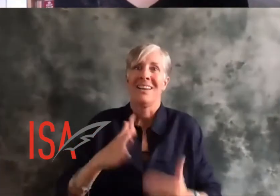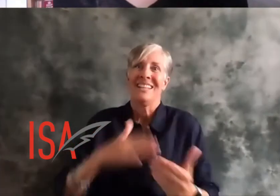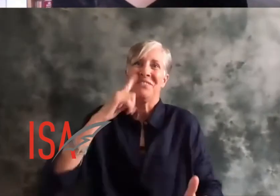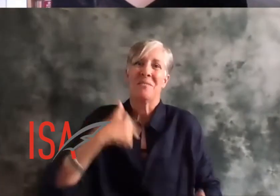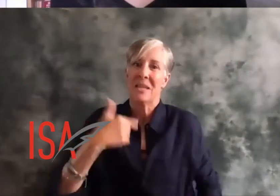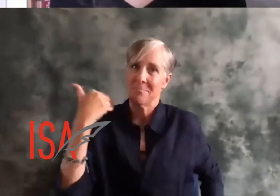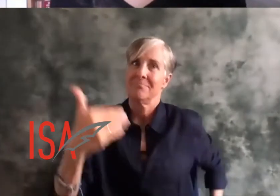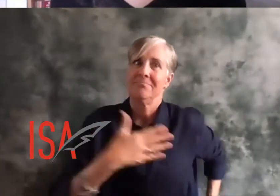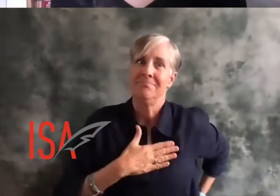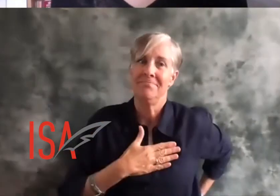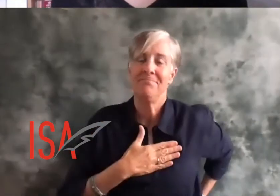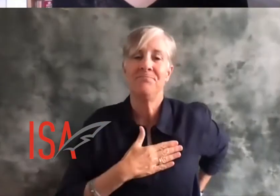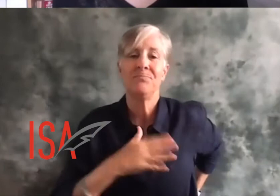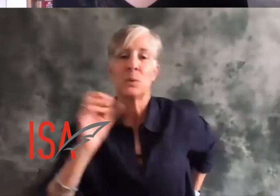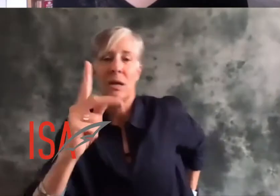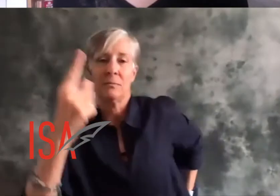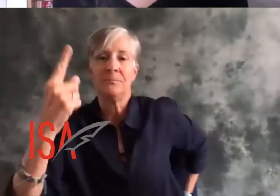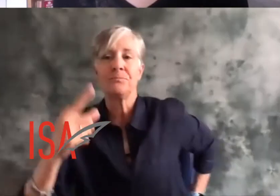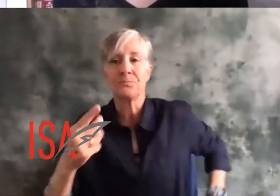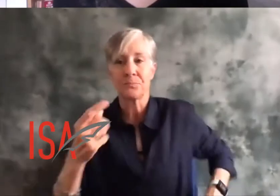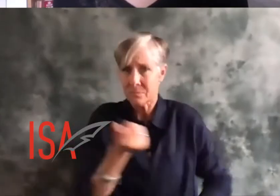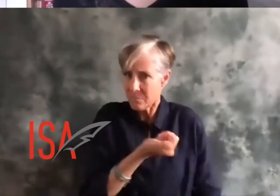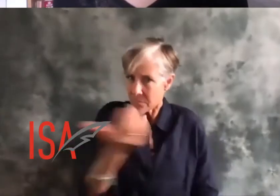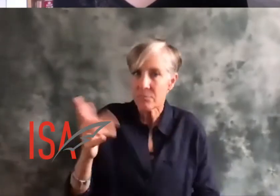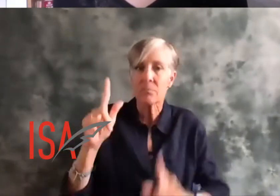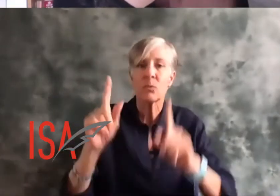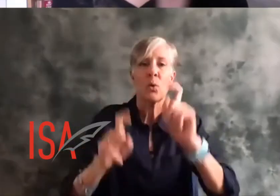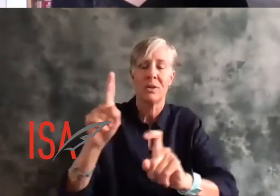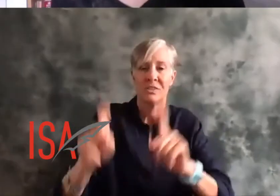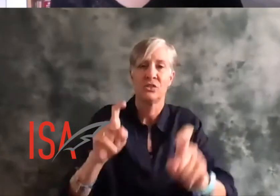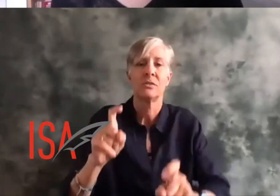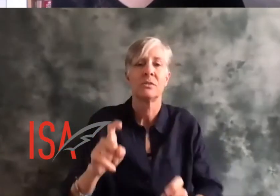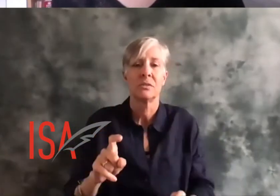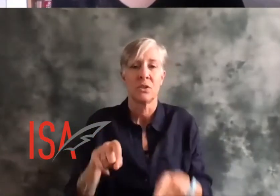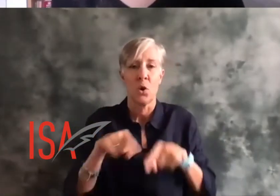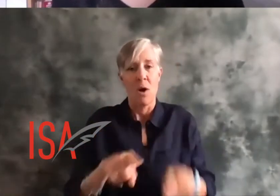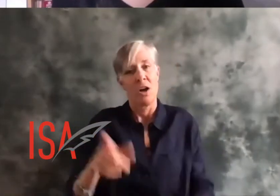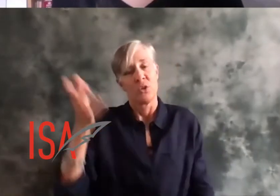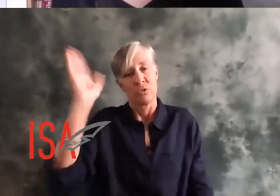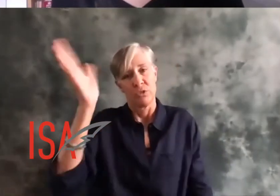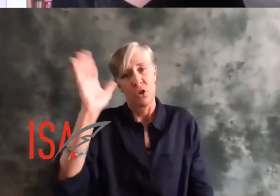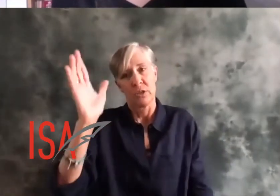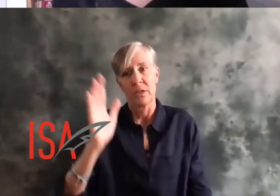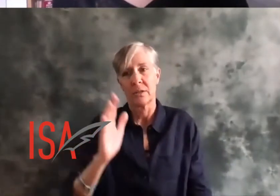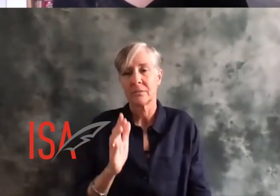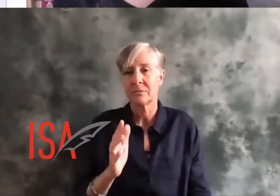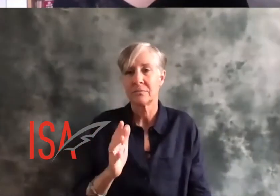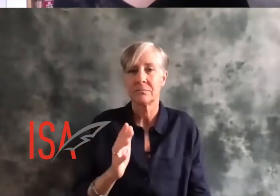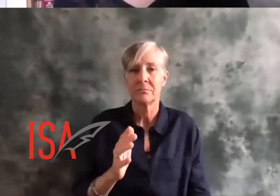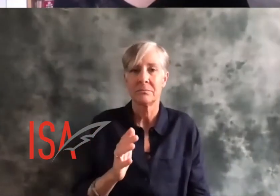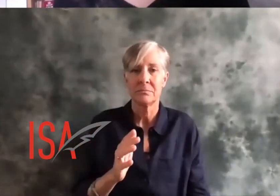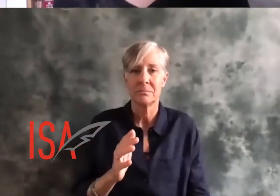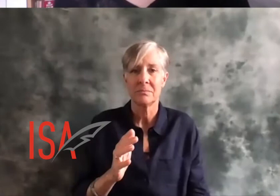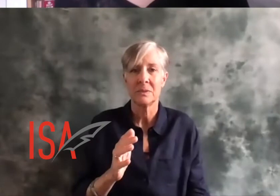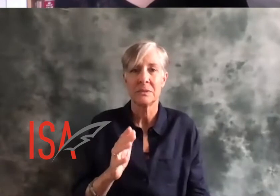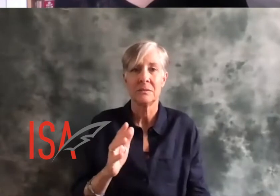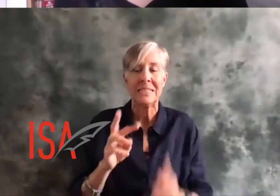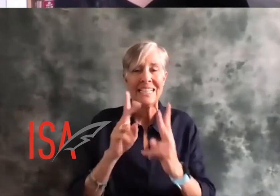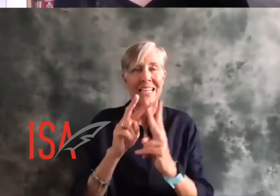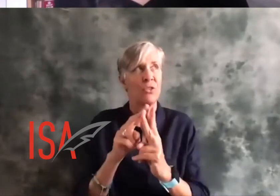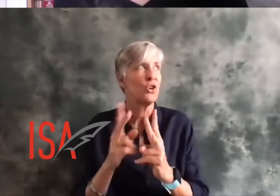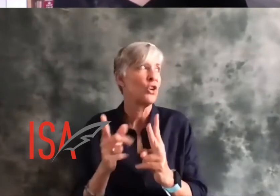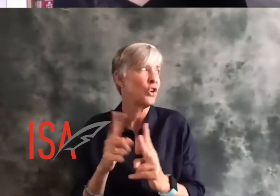me. Okay, perfect. Well, there were quite a few questions while you guys were talking about